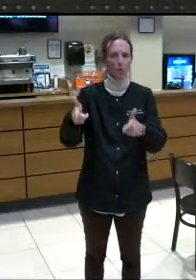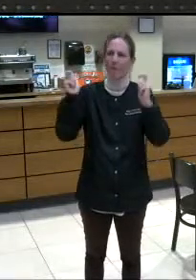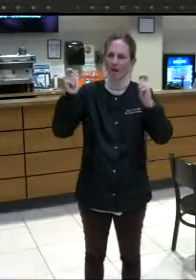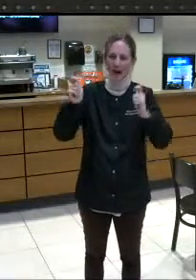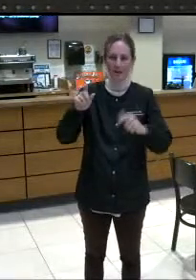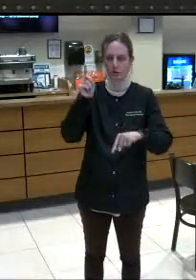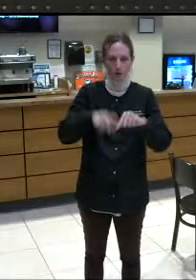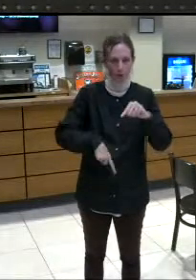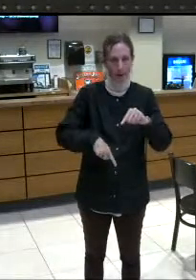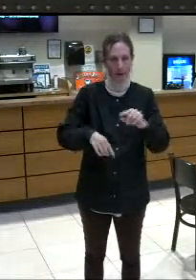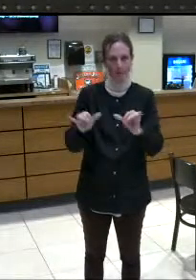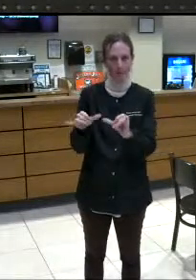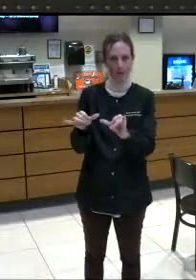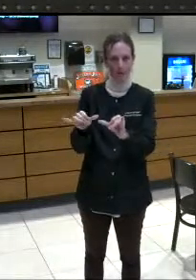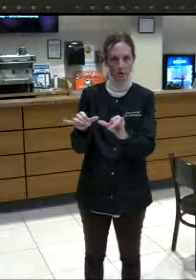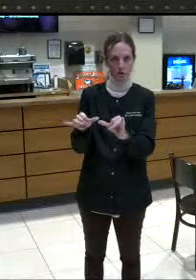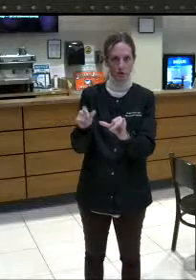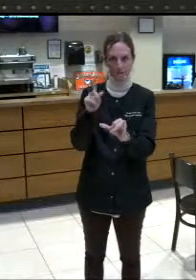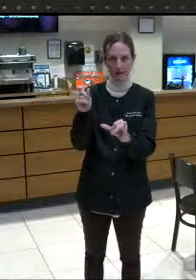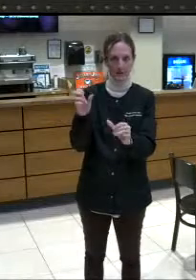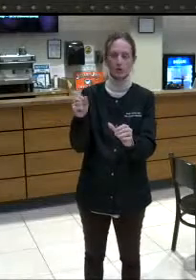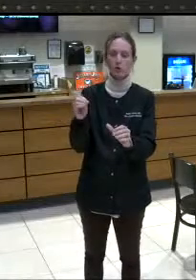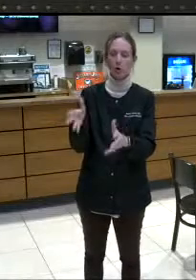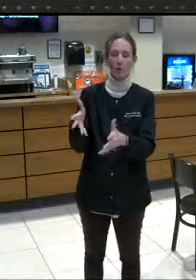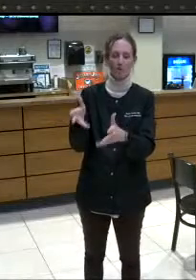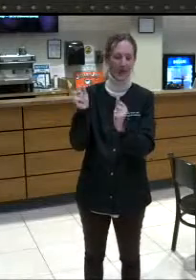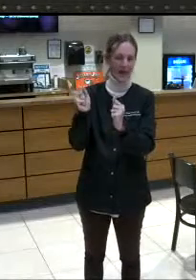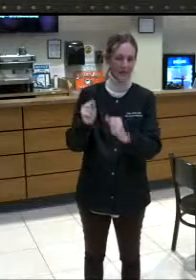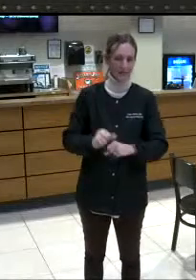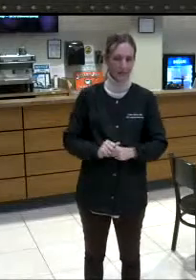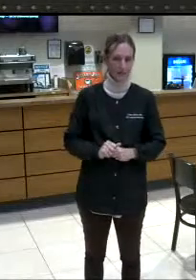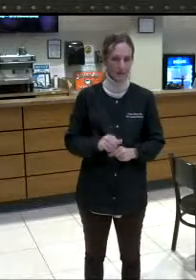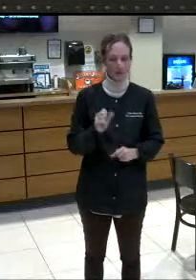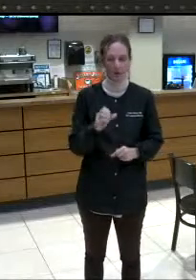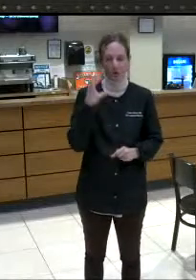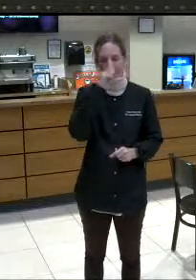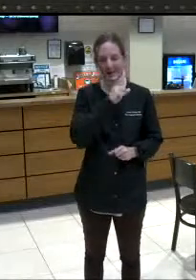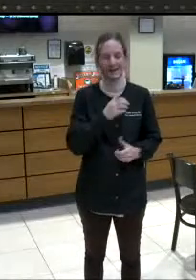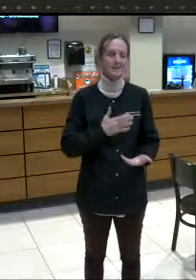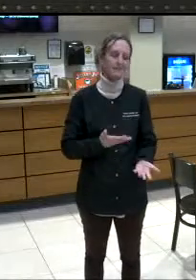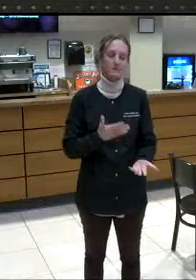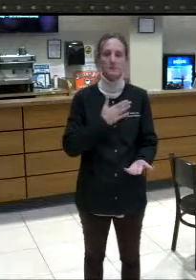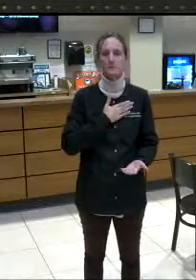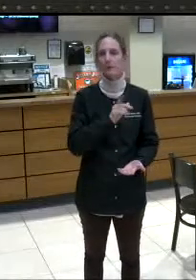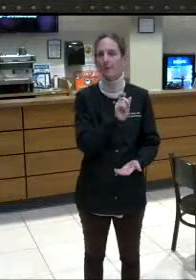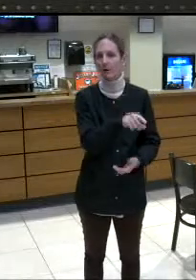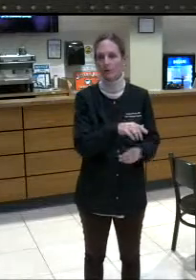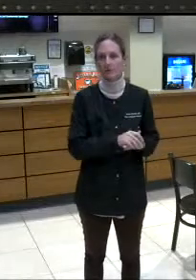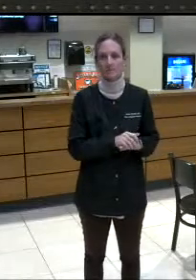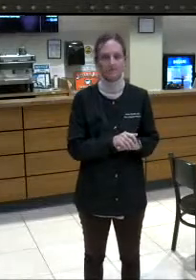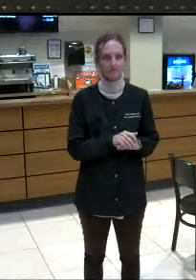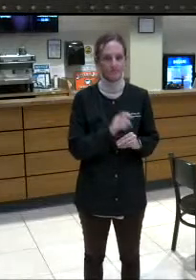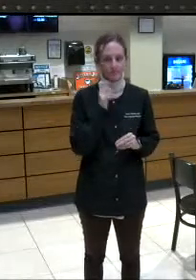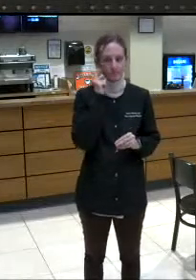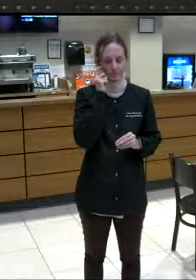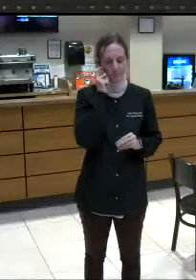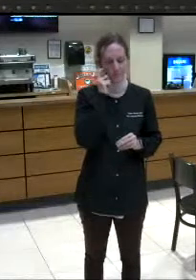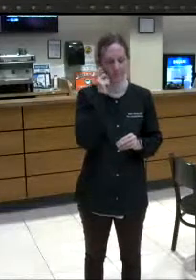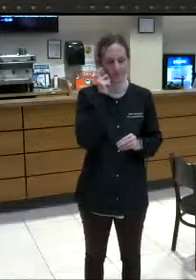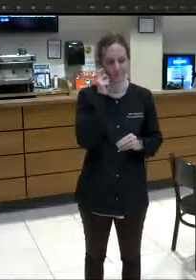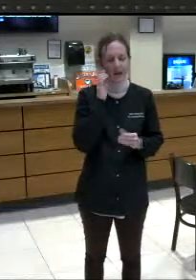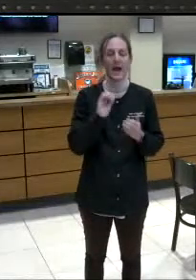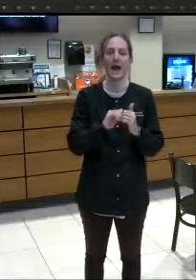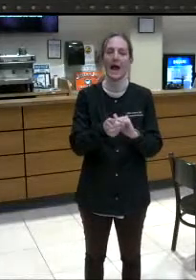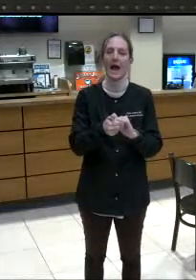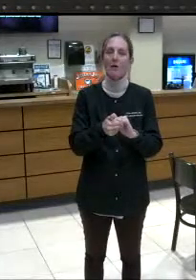quite measure it. So I don't know. I guess it's sort of, my question is, how does the